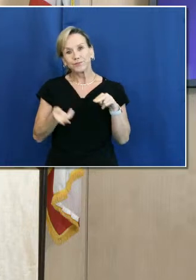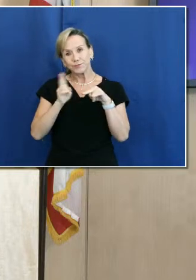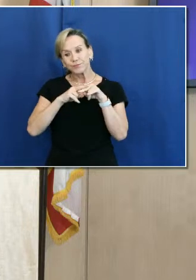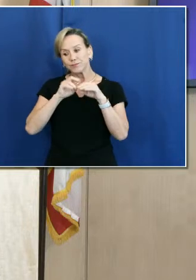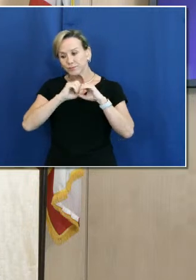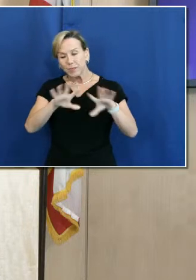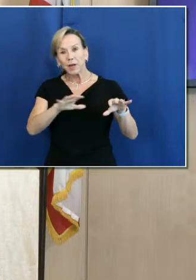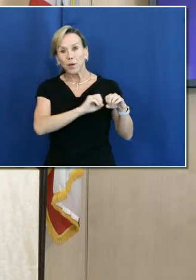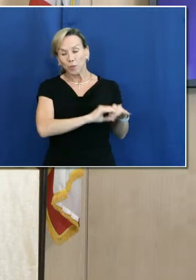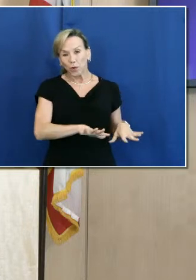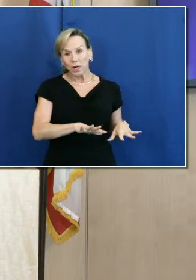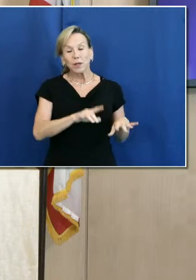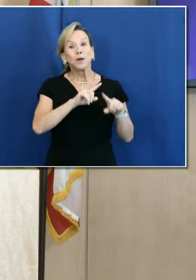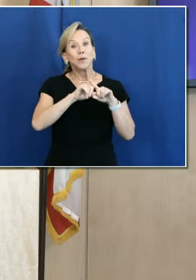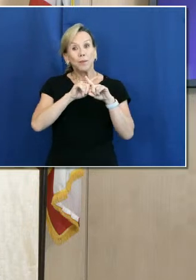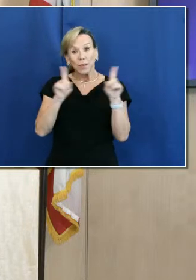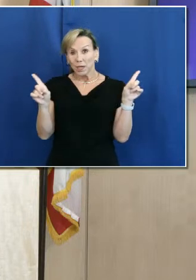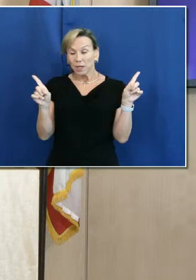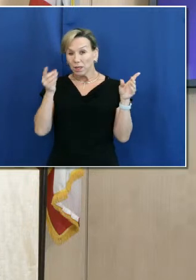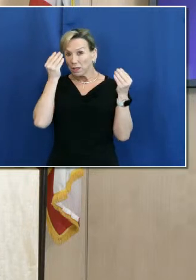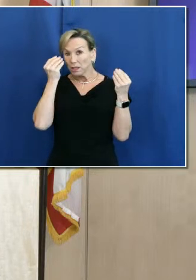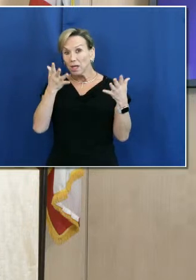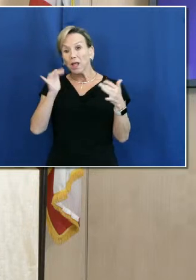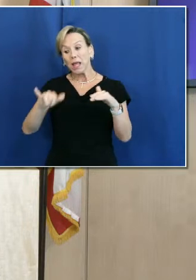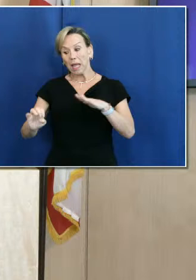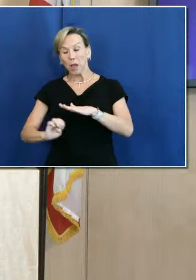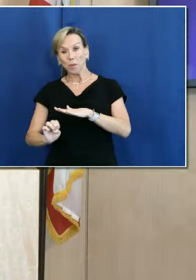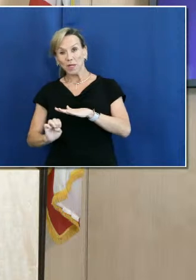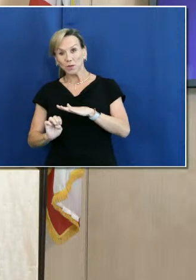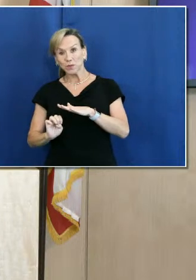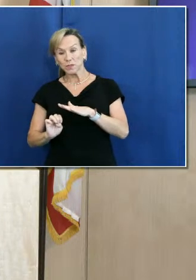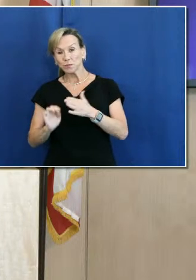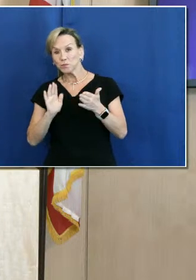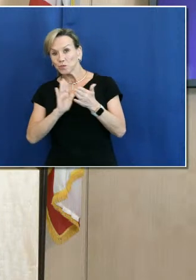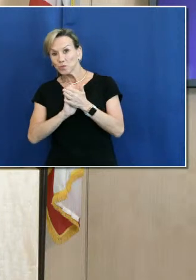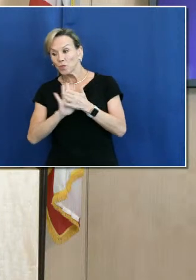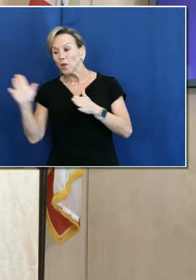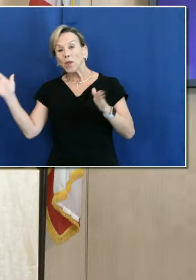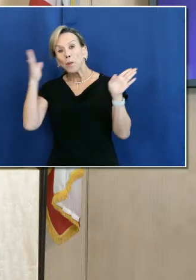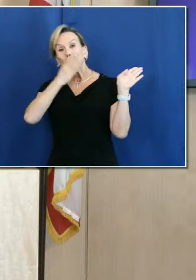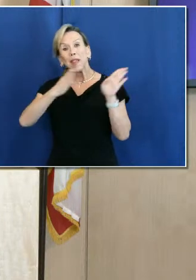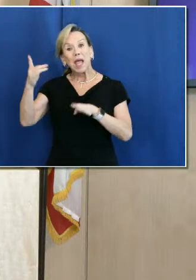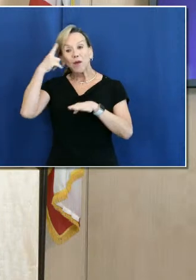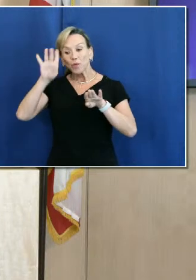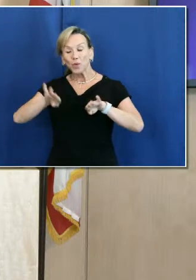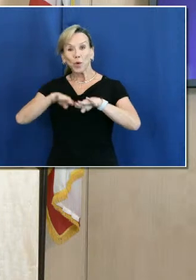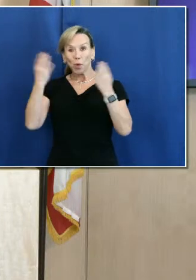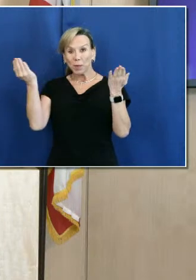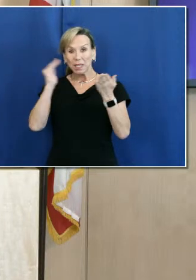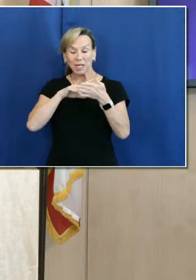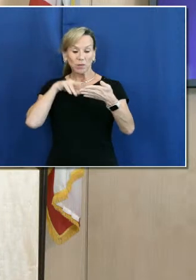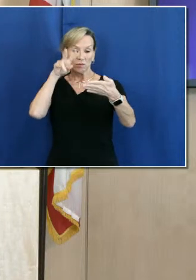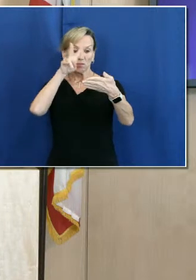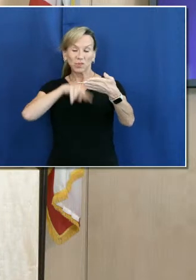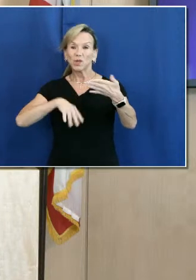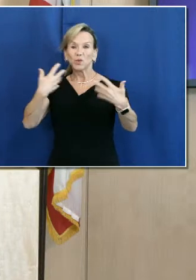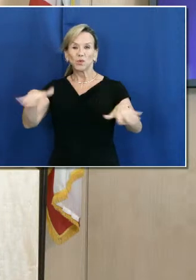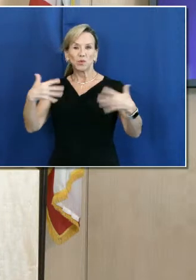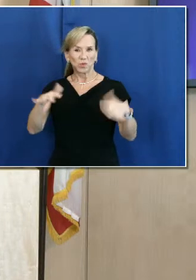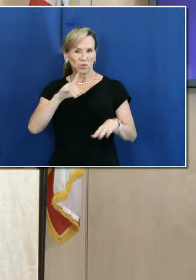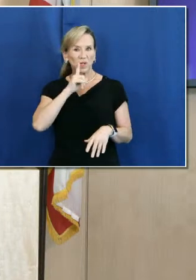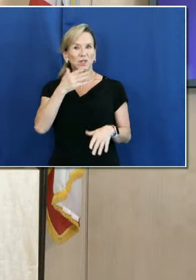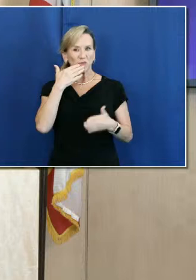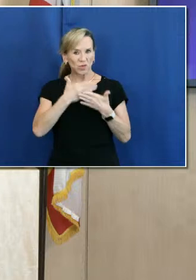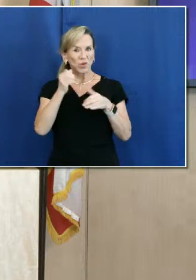we have reviewed a lot of the elementary reopening plans, and there's been a lot of great work that have